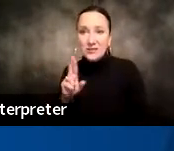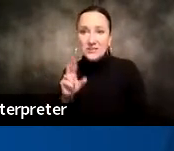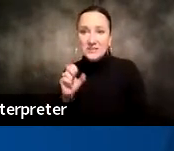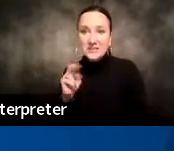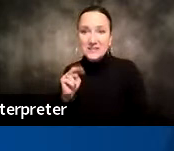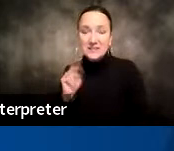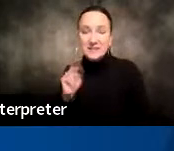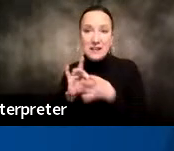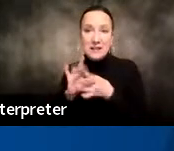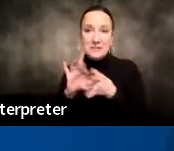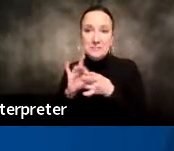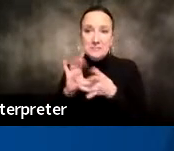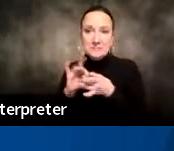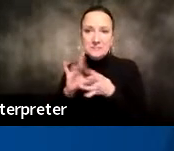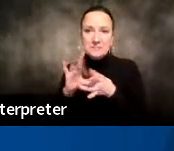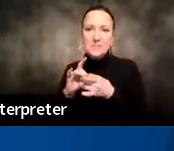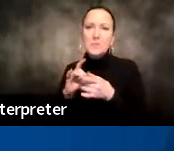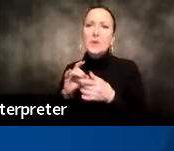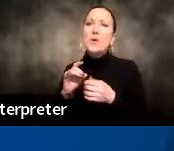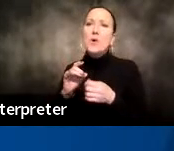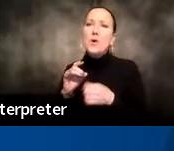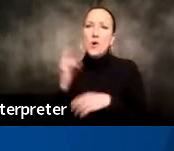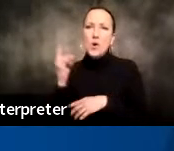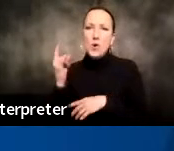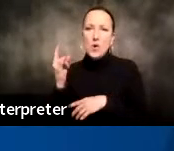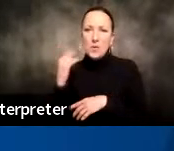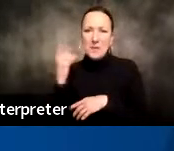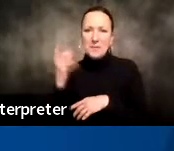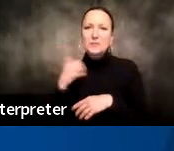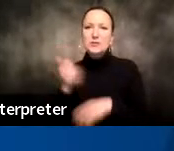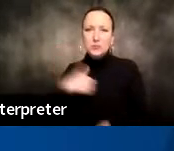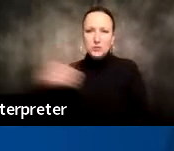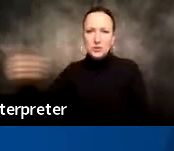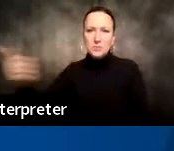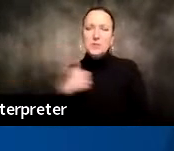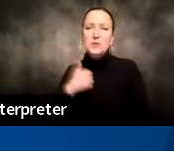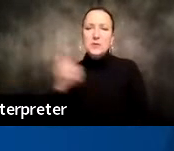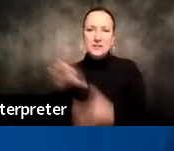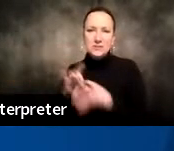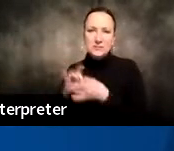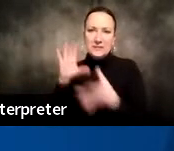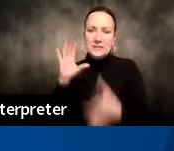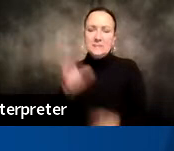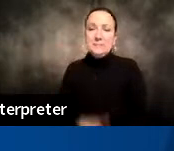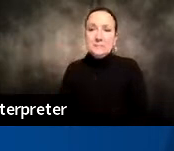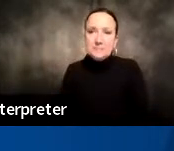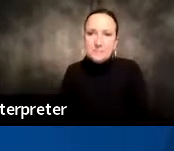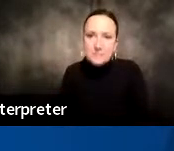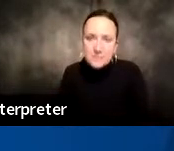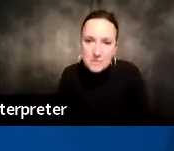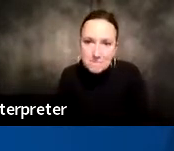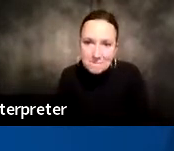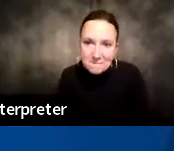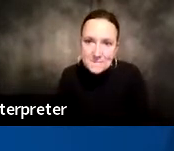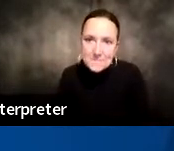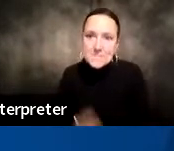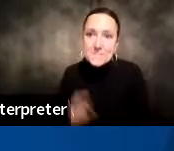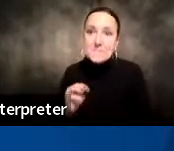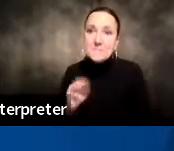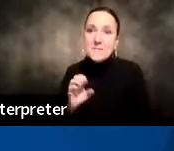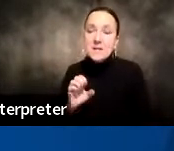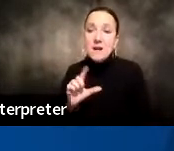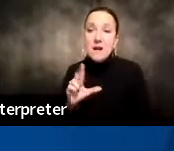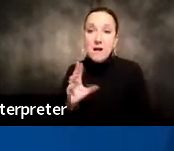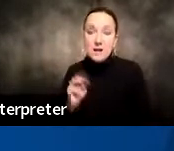I think did she just drop? I know she was on the bus, what it looked like. Okay, well, Commissioner McCollum, I'm sorry, go ahead. So thank you for coming tonight for